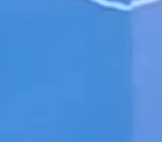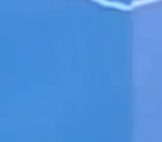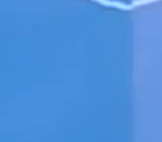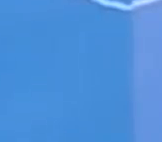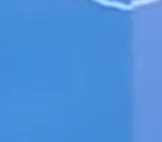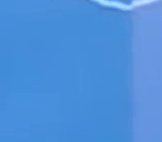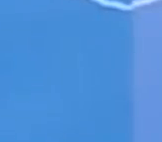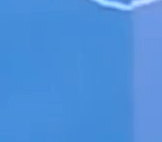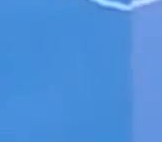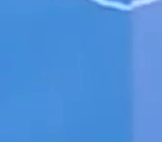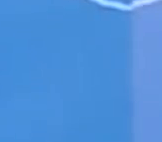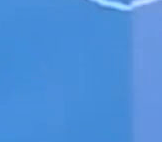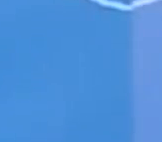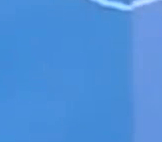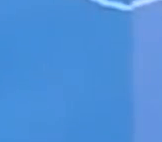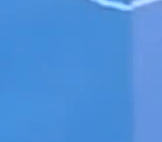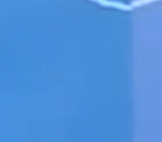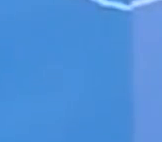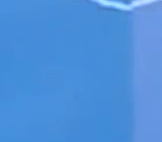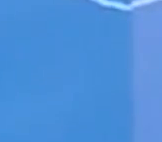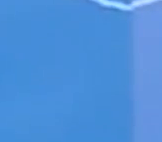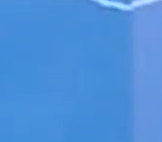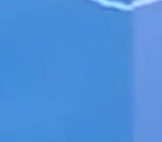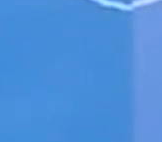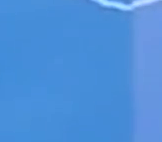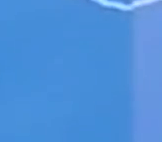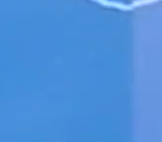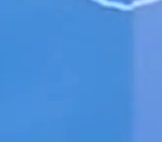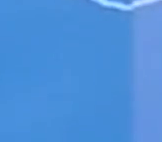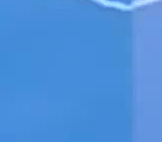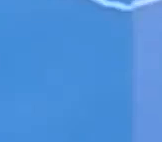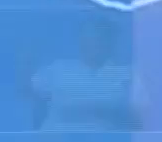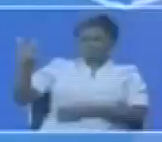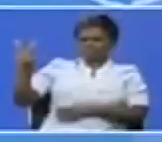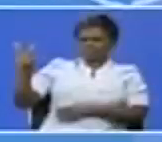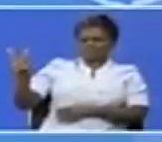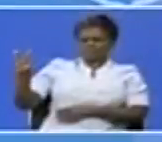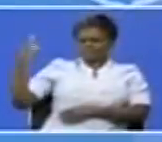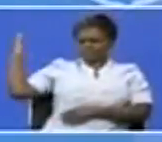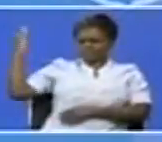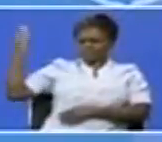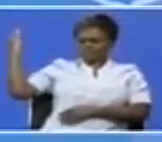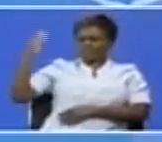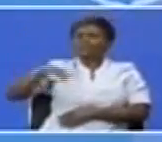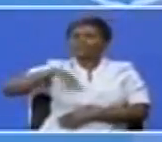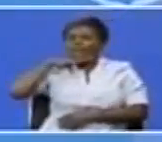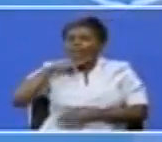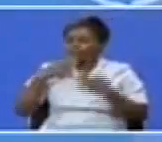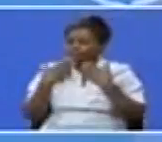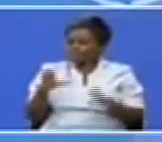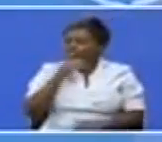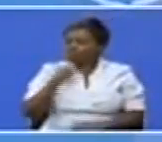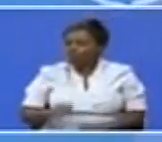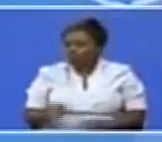Some devastating news. Professor Joseph Nyasani, a renowned television anchor and university lecturer, has passed on at the age